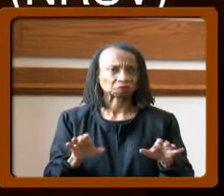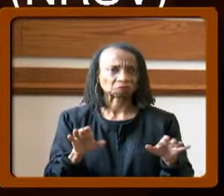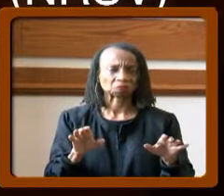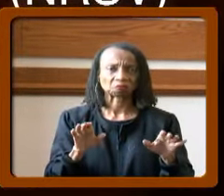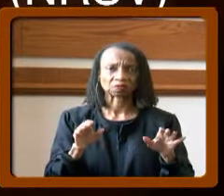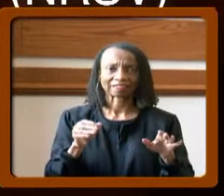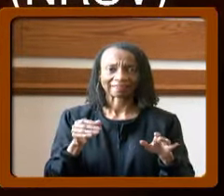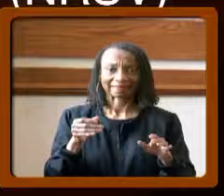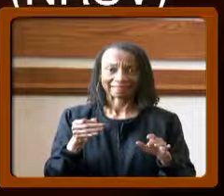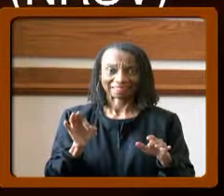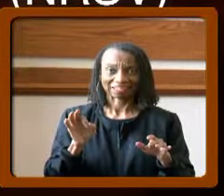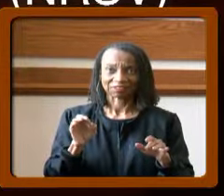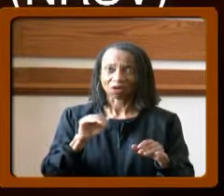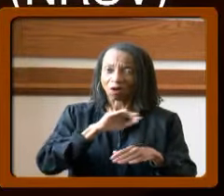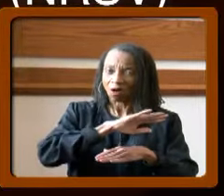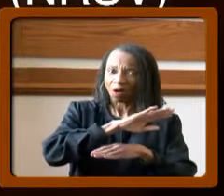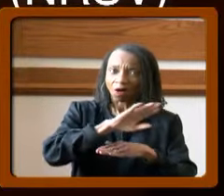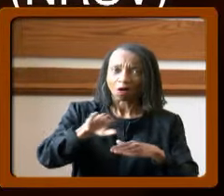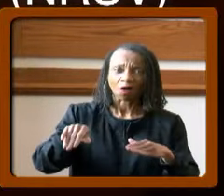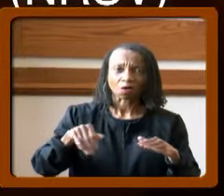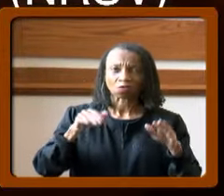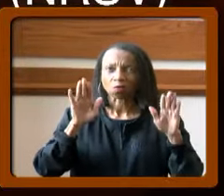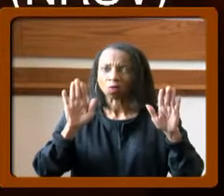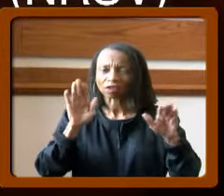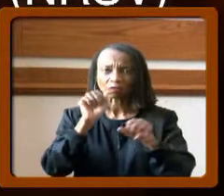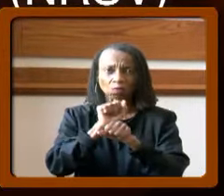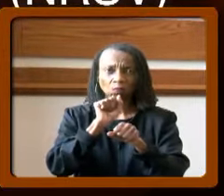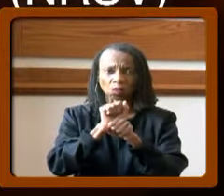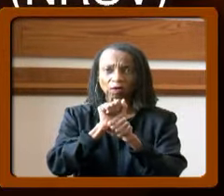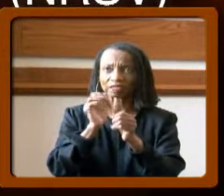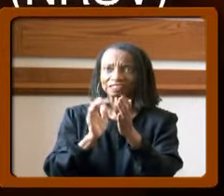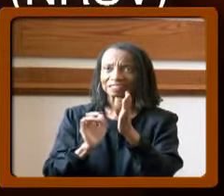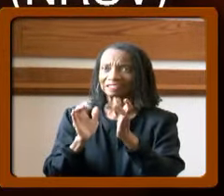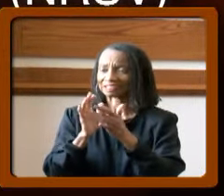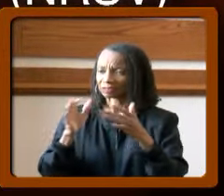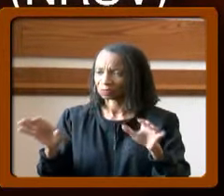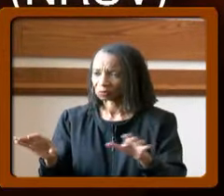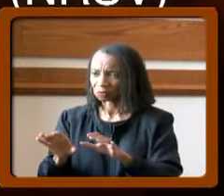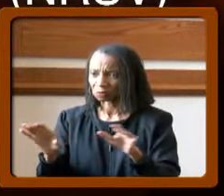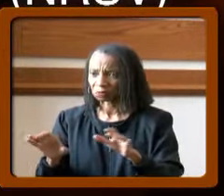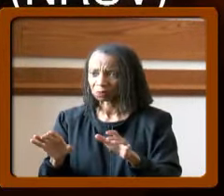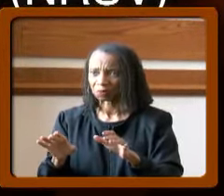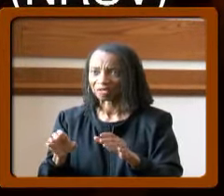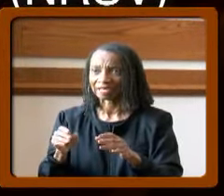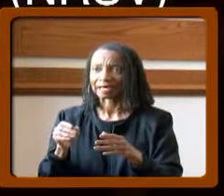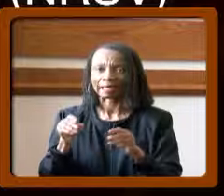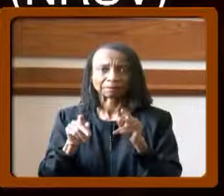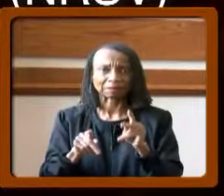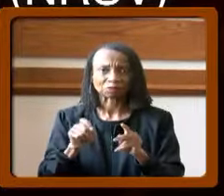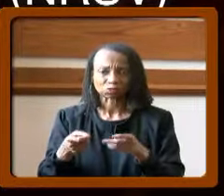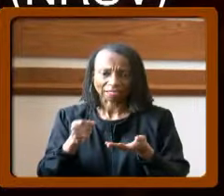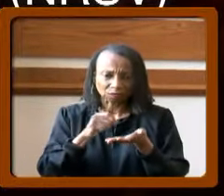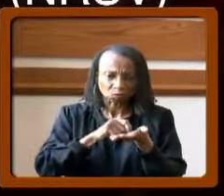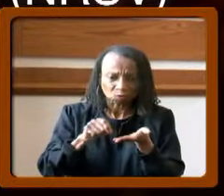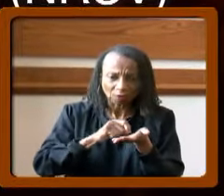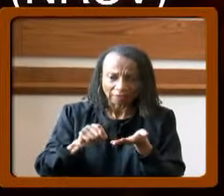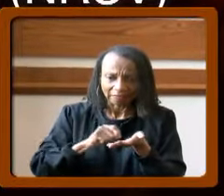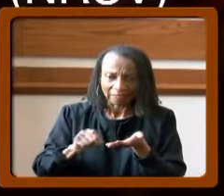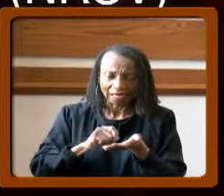If every one of them were written down, I suppose that the world itself